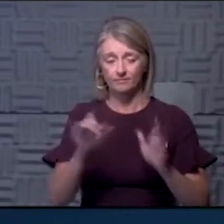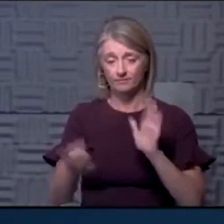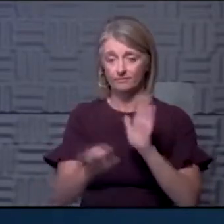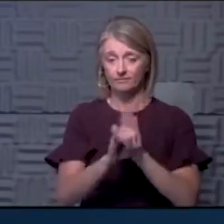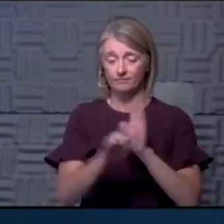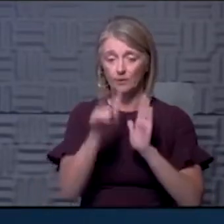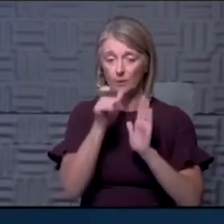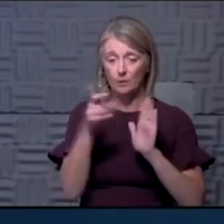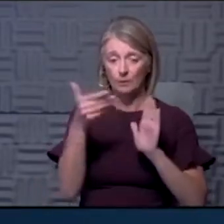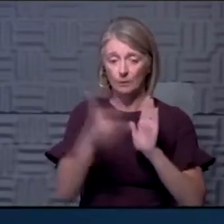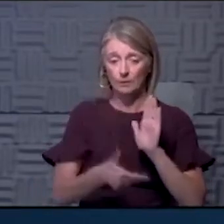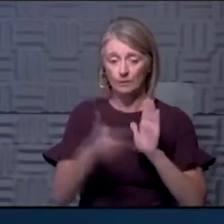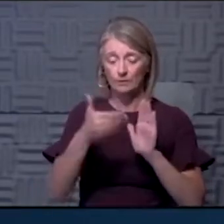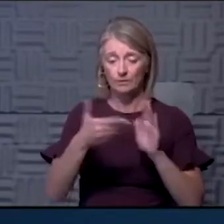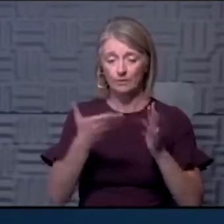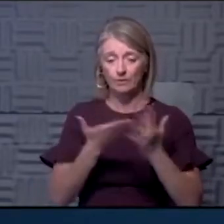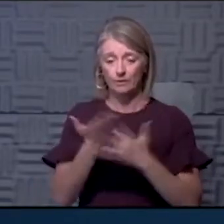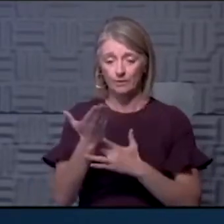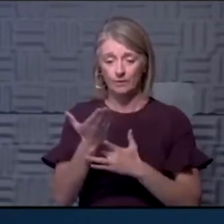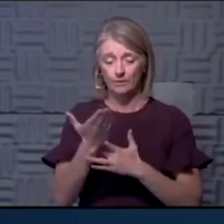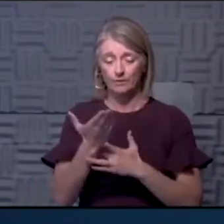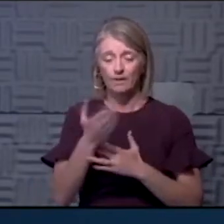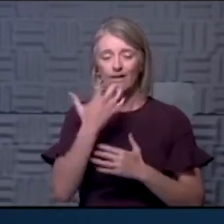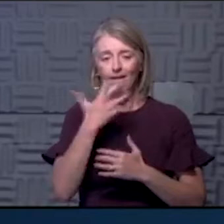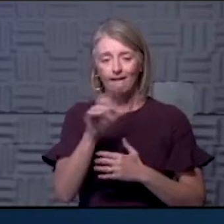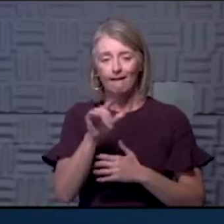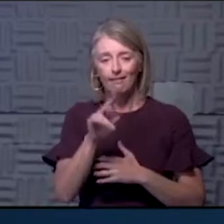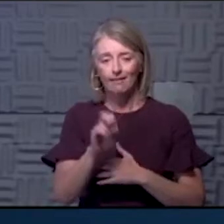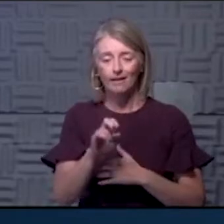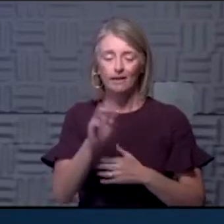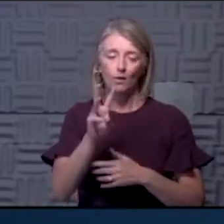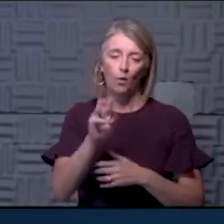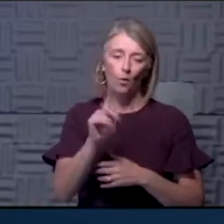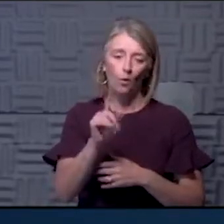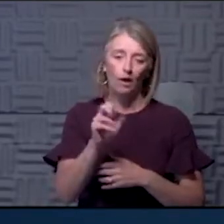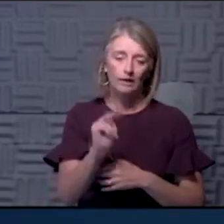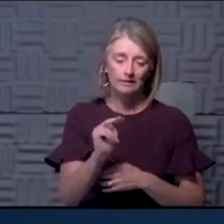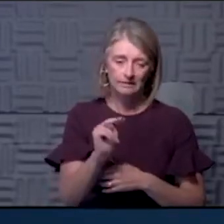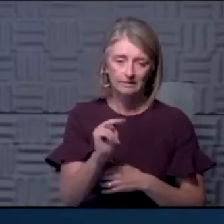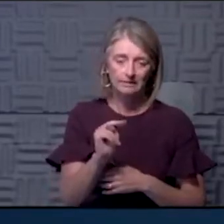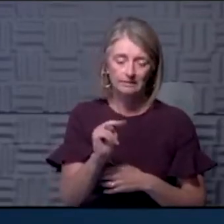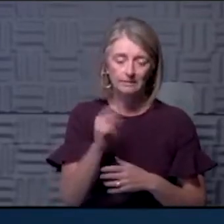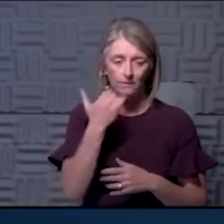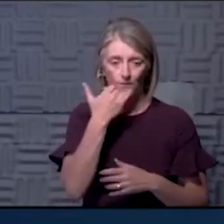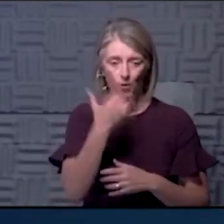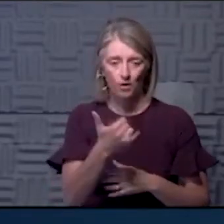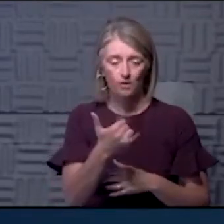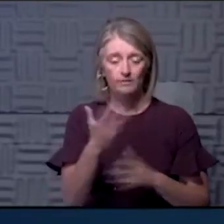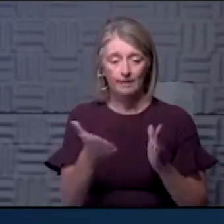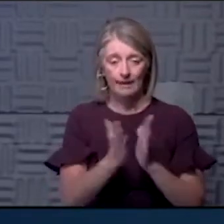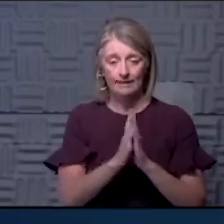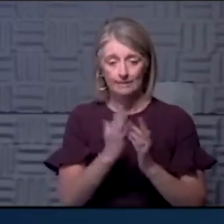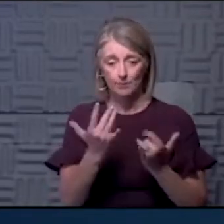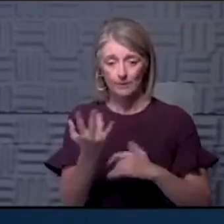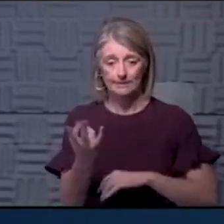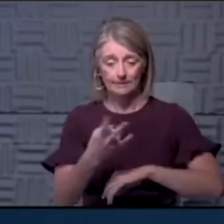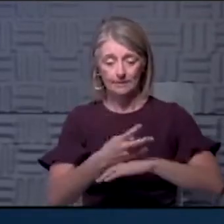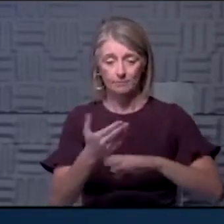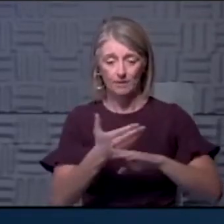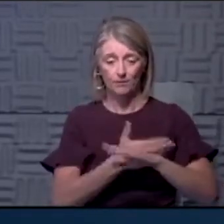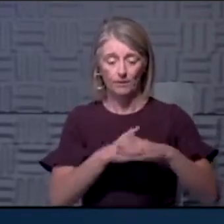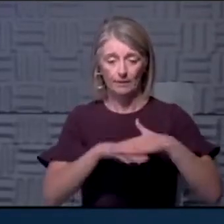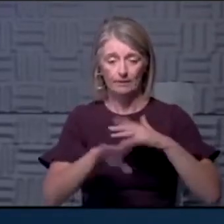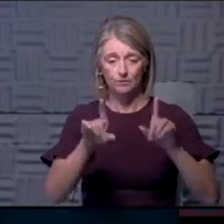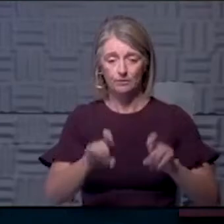who they are when they come through a hotline or a Watkins phone call, but then ask them to wait 7 days before we collect